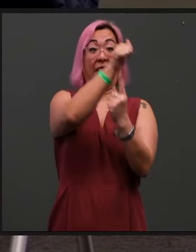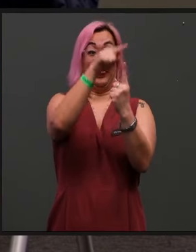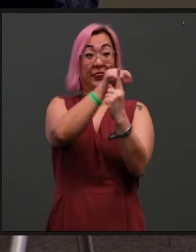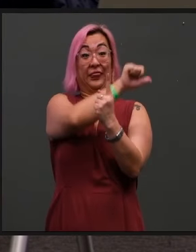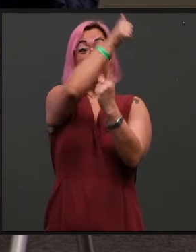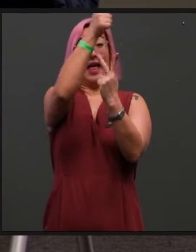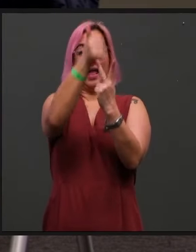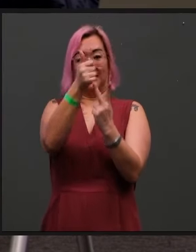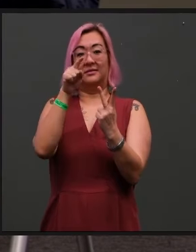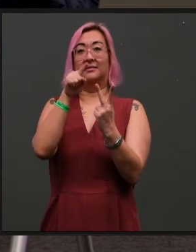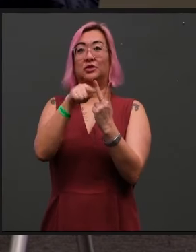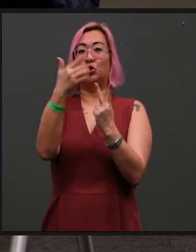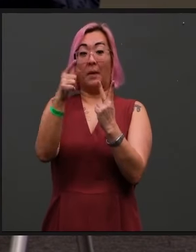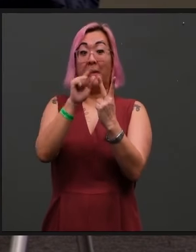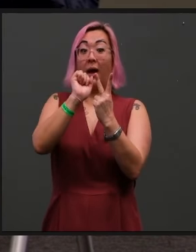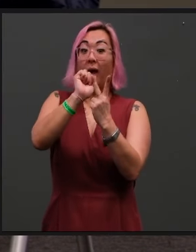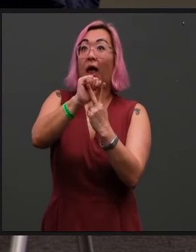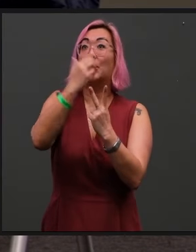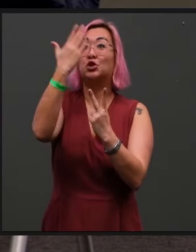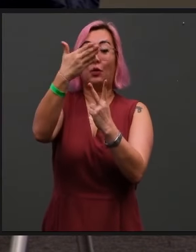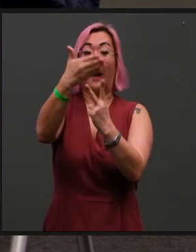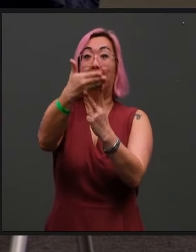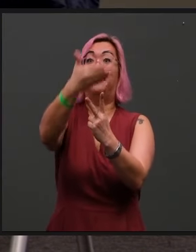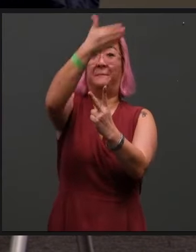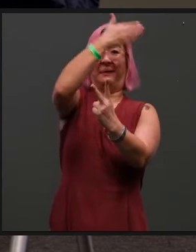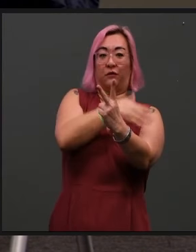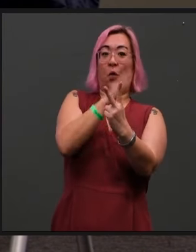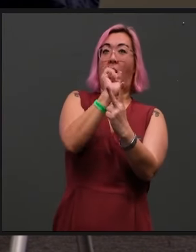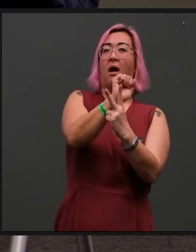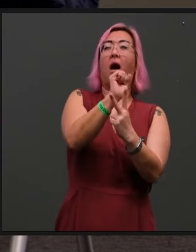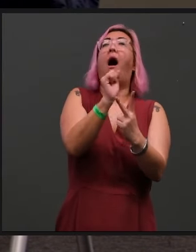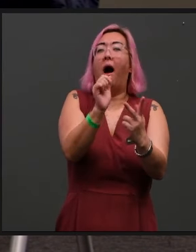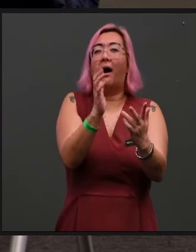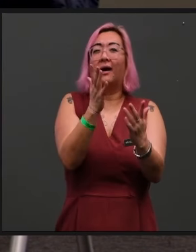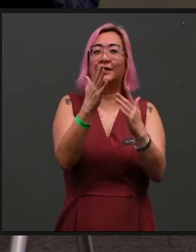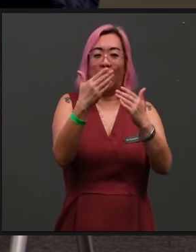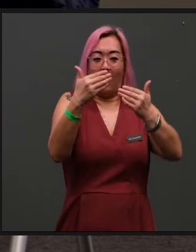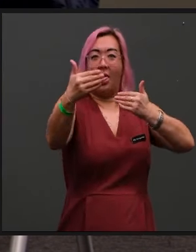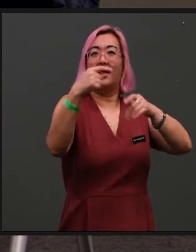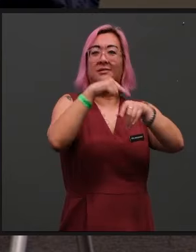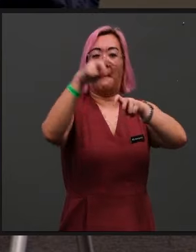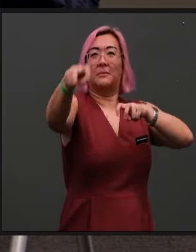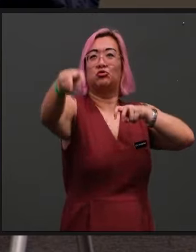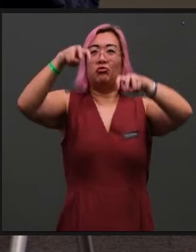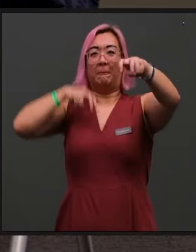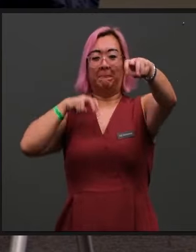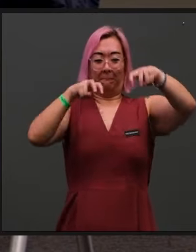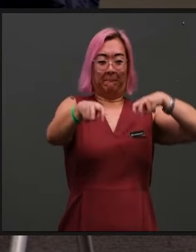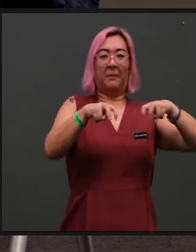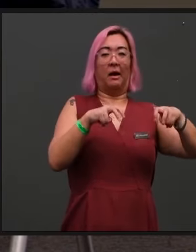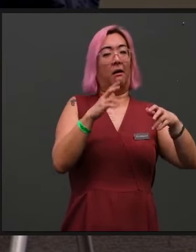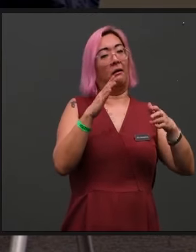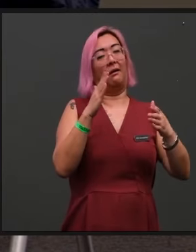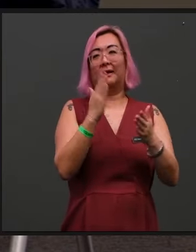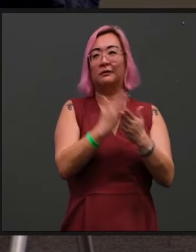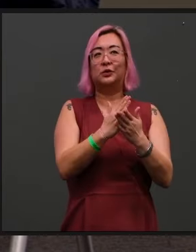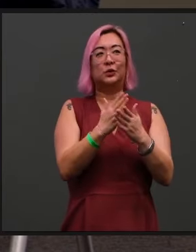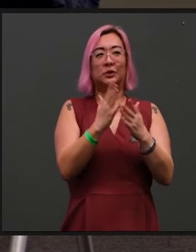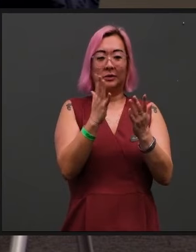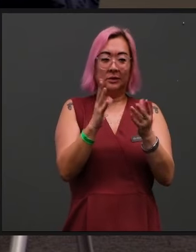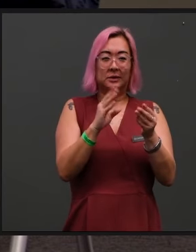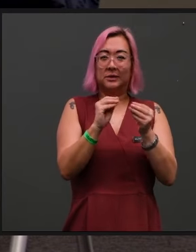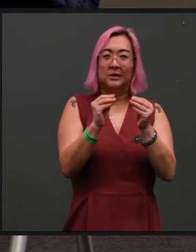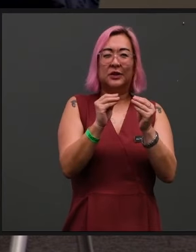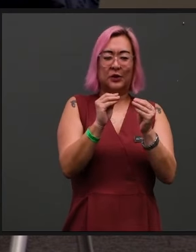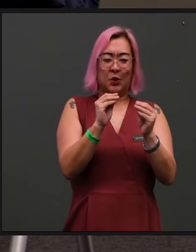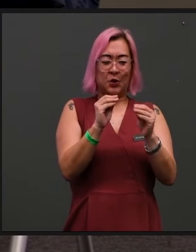events. So we had to make sure that everything lined up. And so you got stuff like you're encountering at the beginning of the game that you don't see the